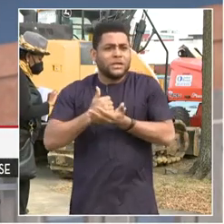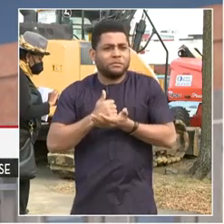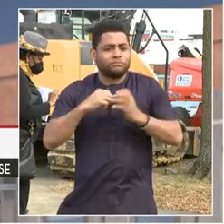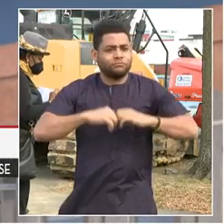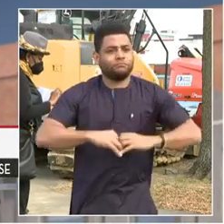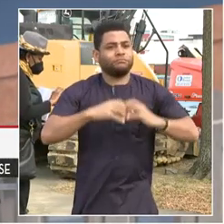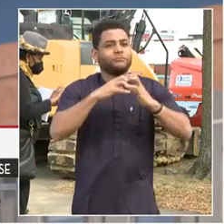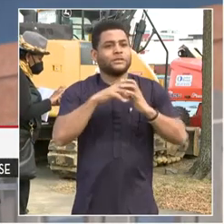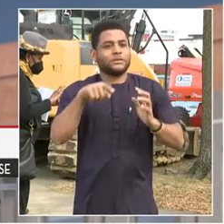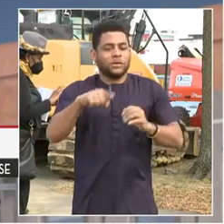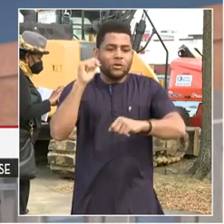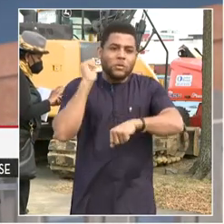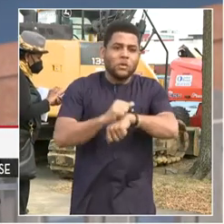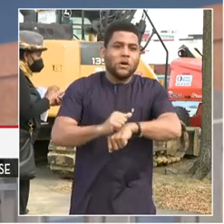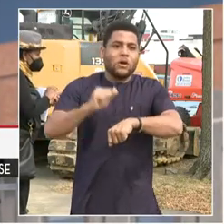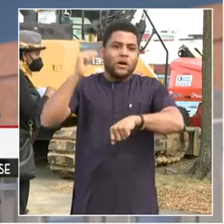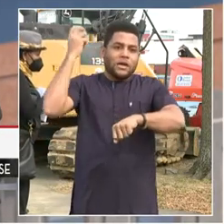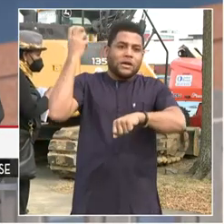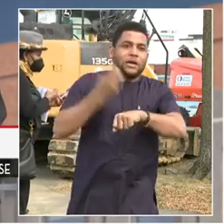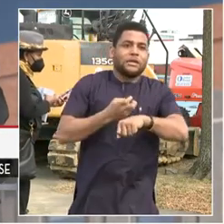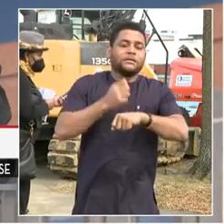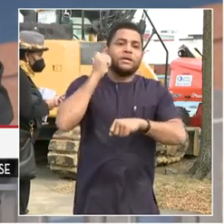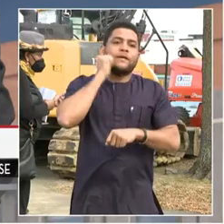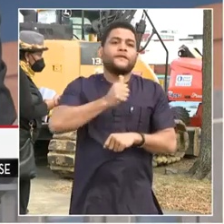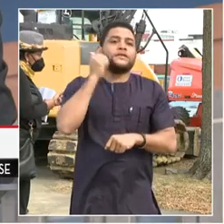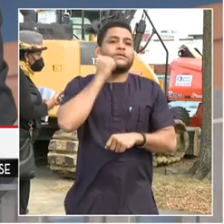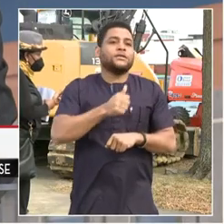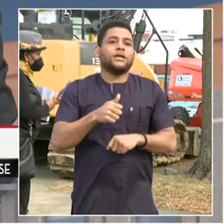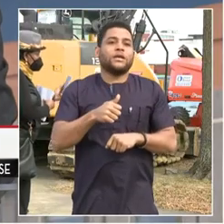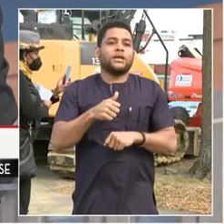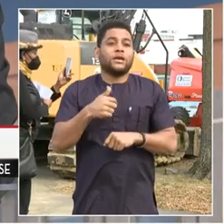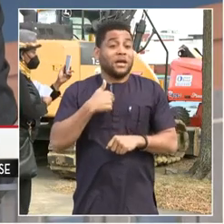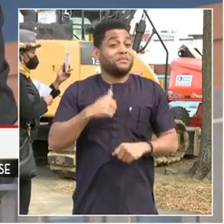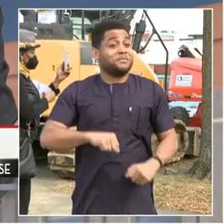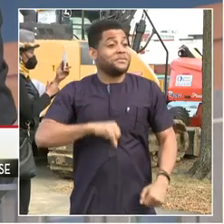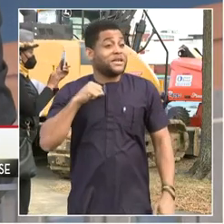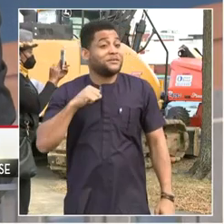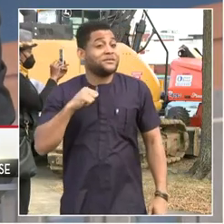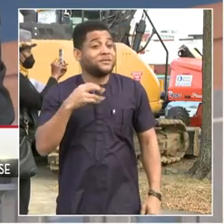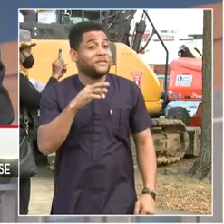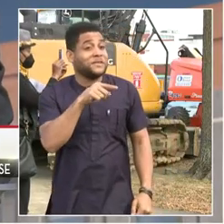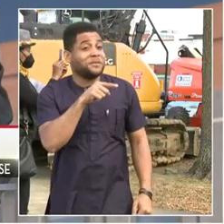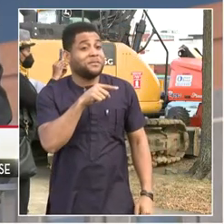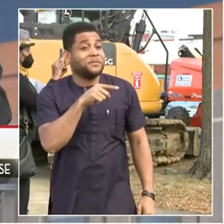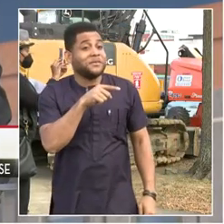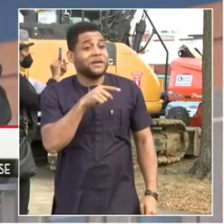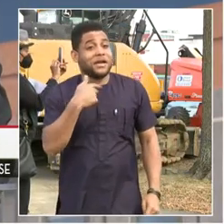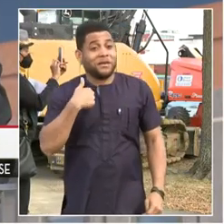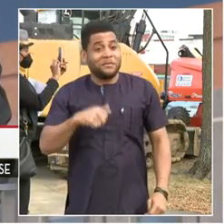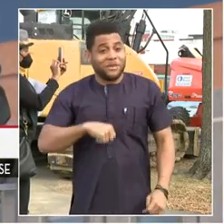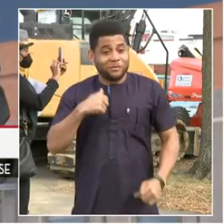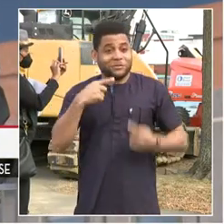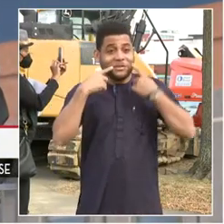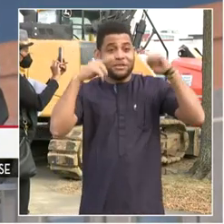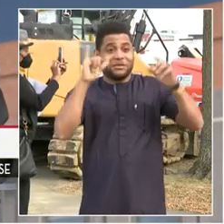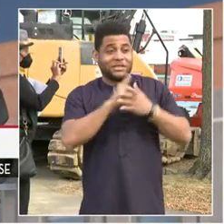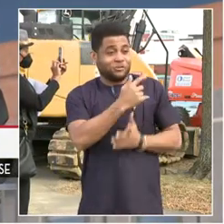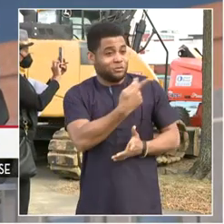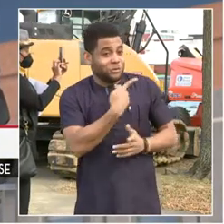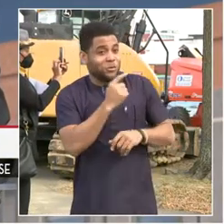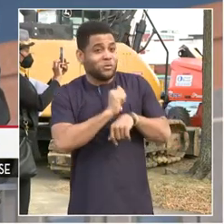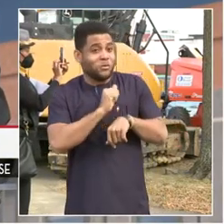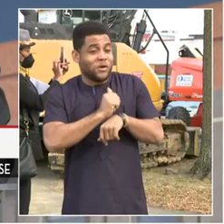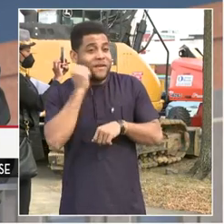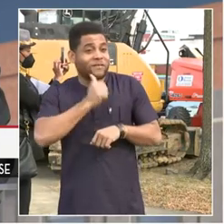very, very hard every day. I am proud of him. I'm proud to work with him every day. And boy, he has